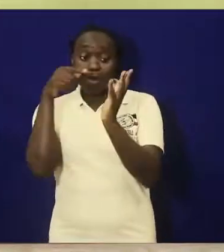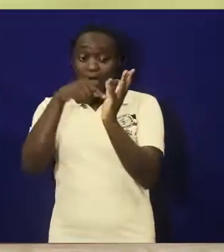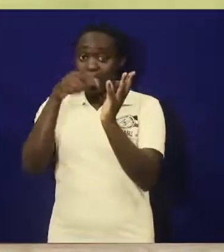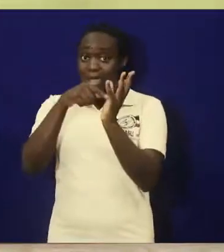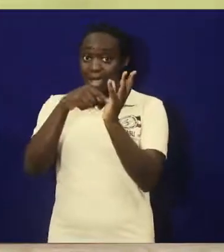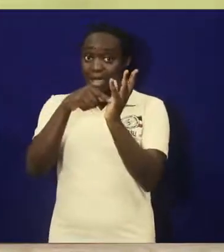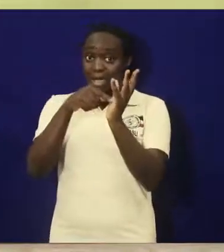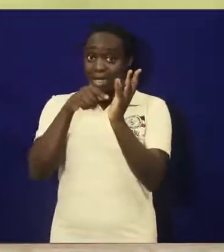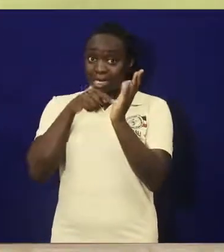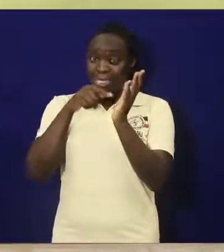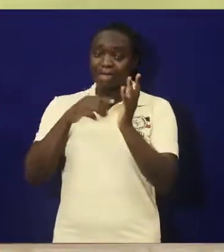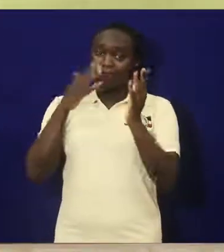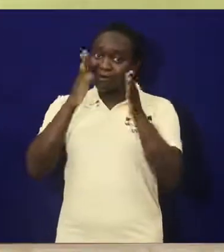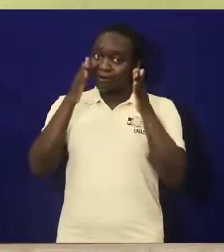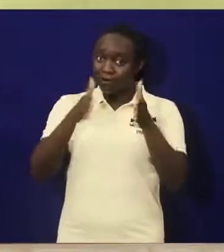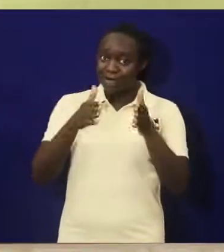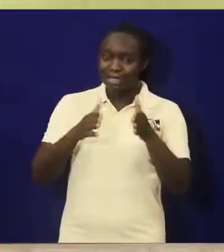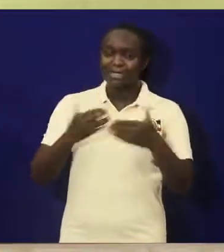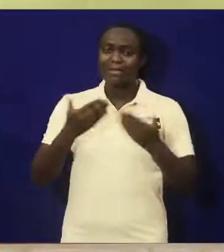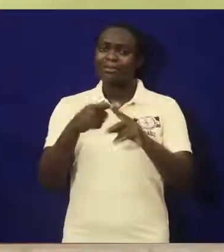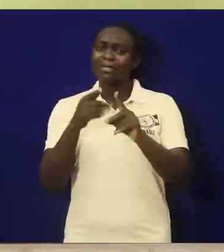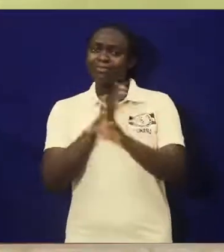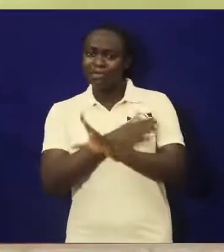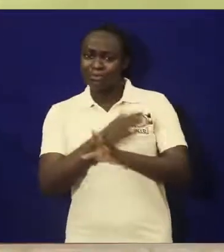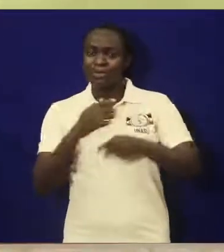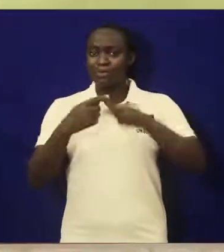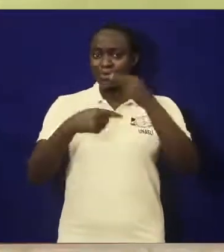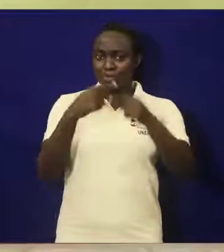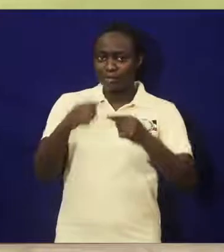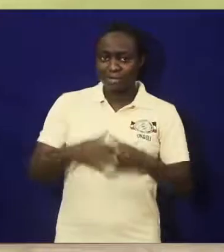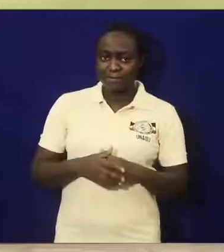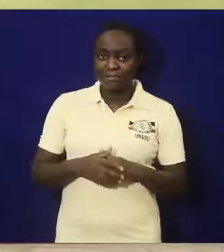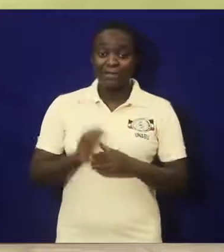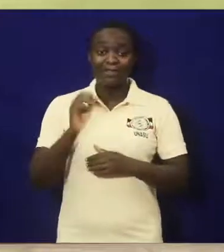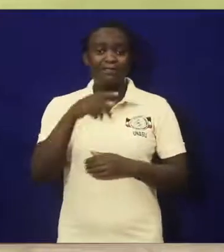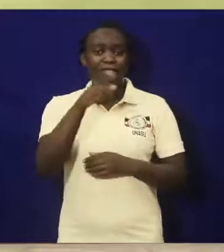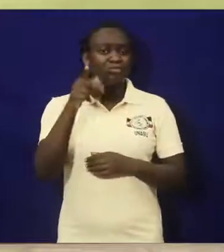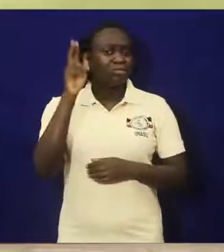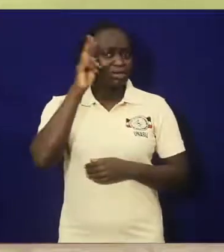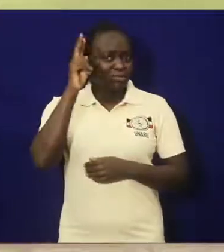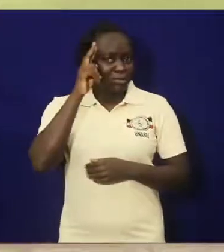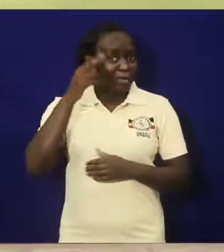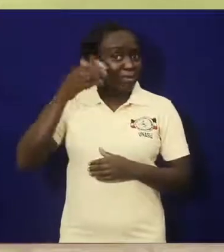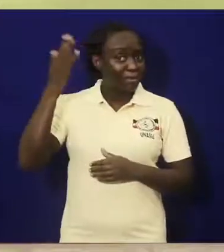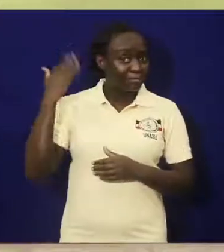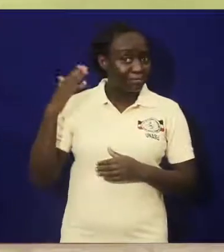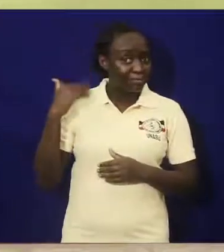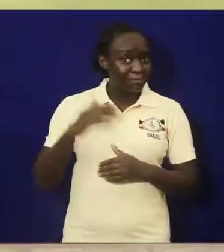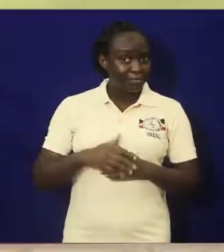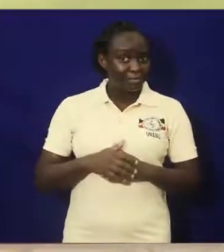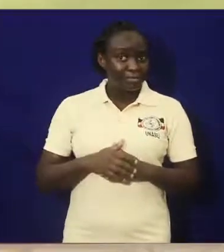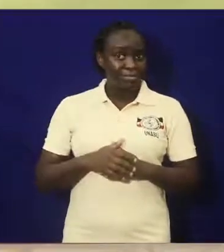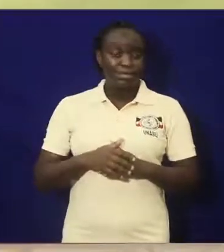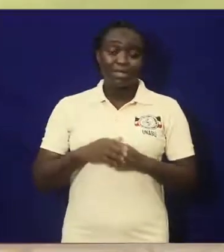Dear friend, before we start, let's remind ourselves about the